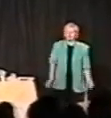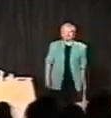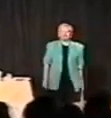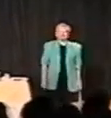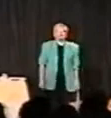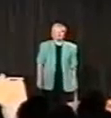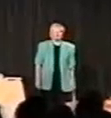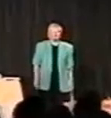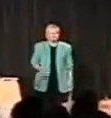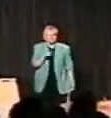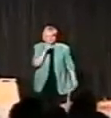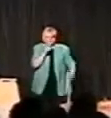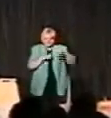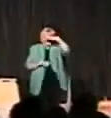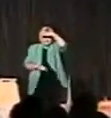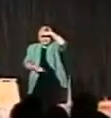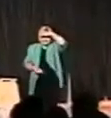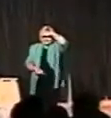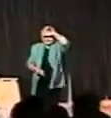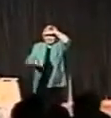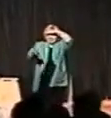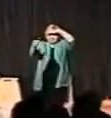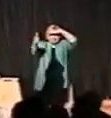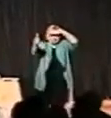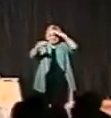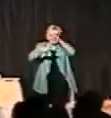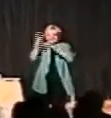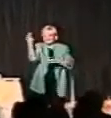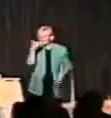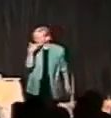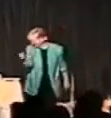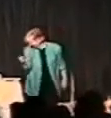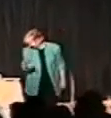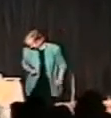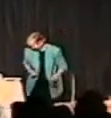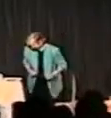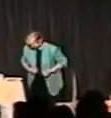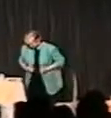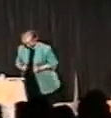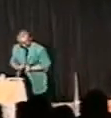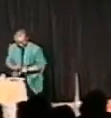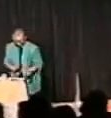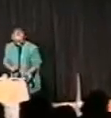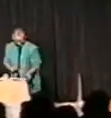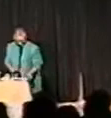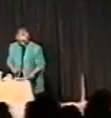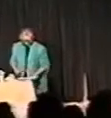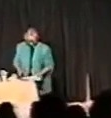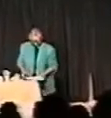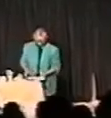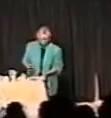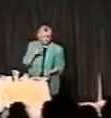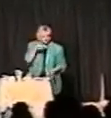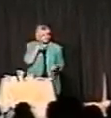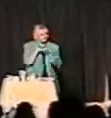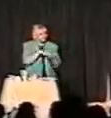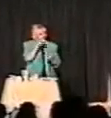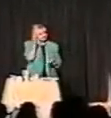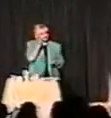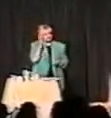those. And stone statues. Who's a stone statue? Doesn't move to the sound of music. We got one honest soul back there